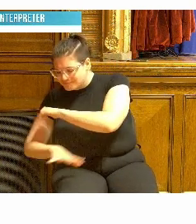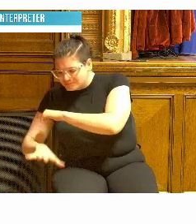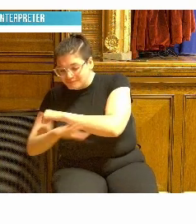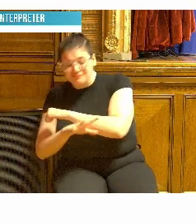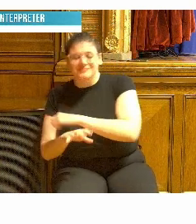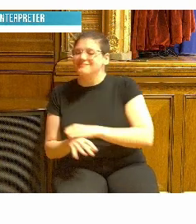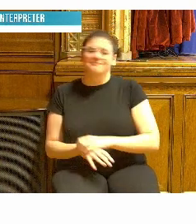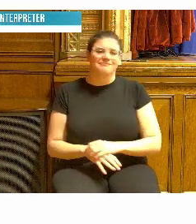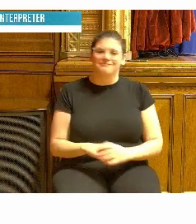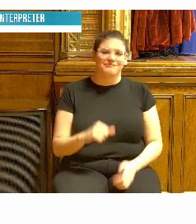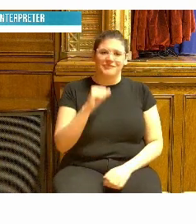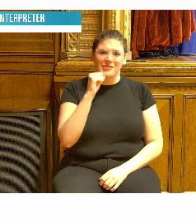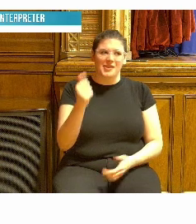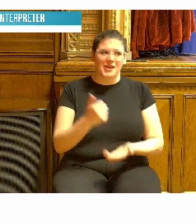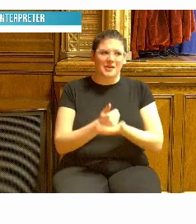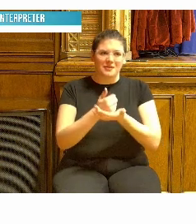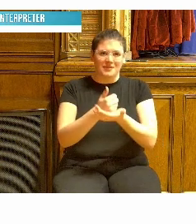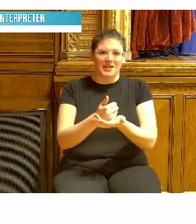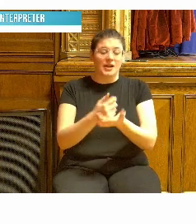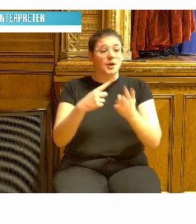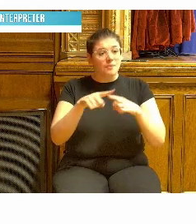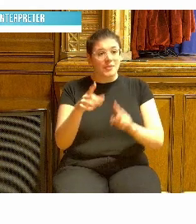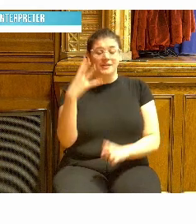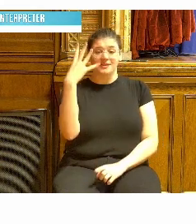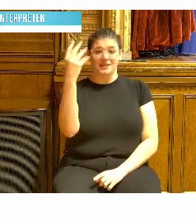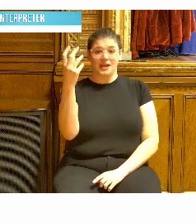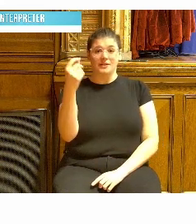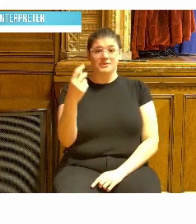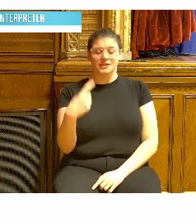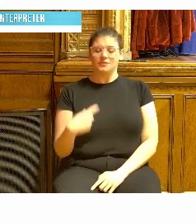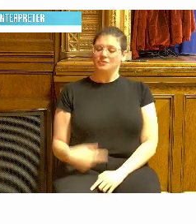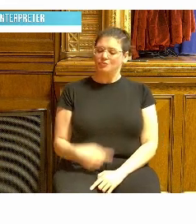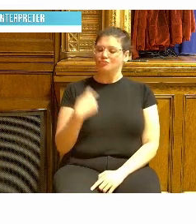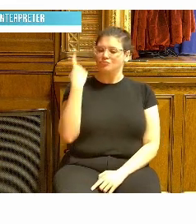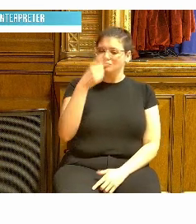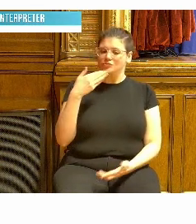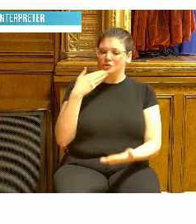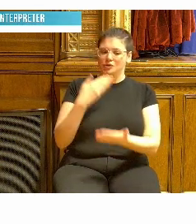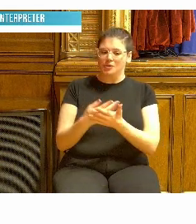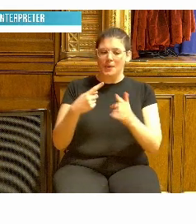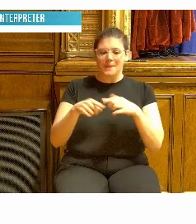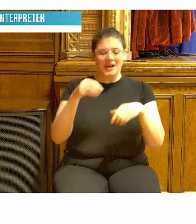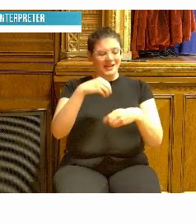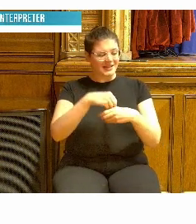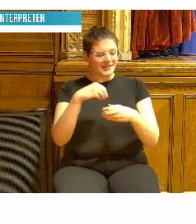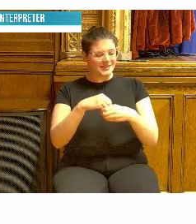Okay? Make it look good on the outside, even though the floor is falling in on the inside. Okay?